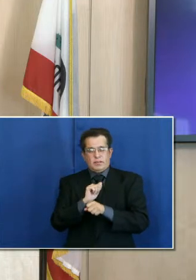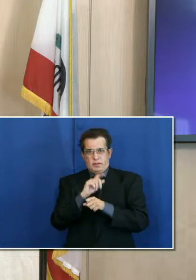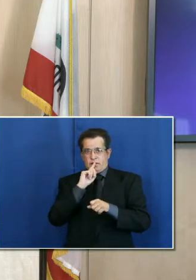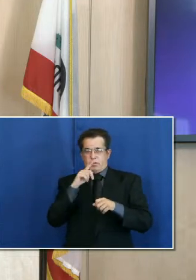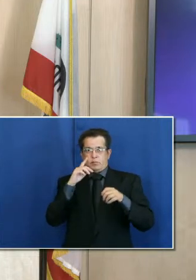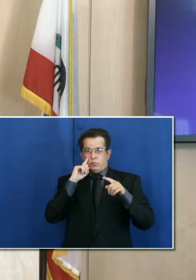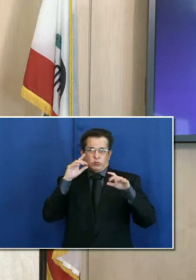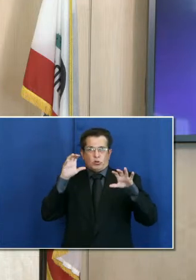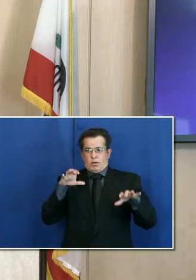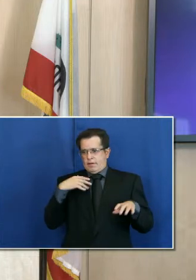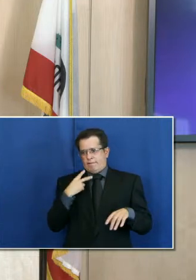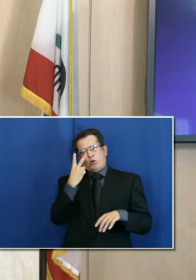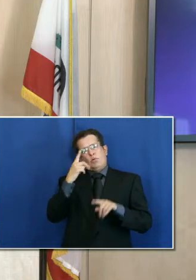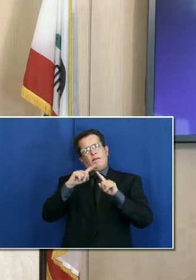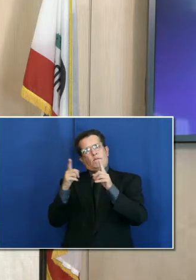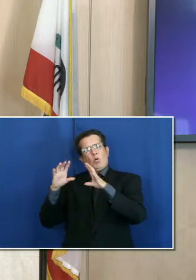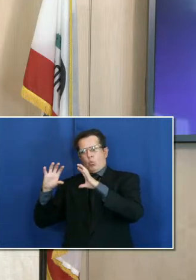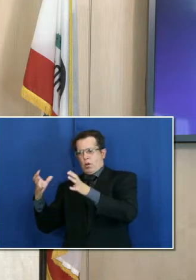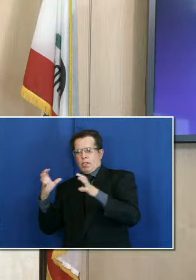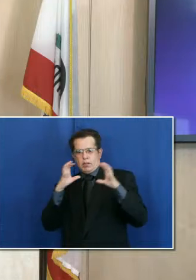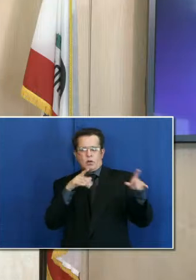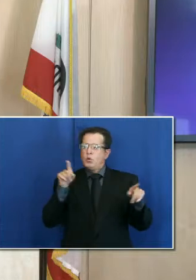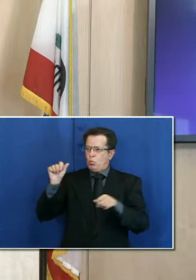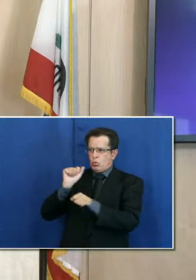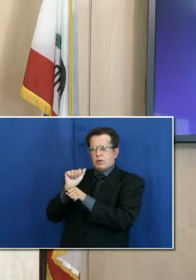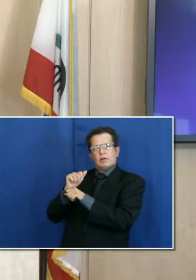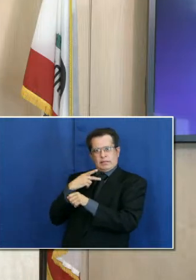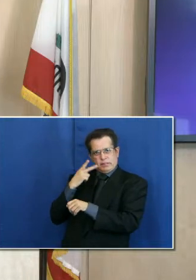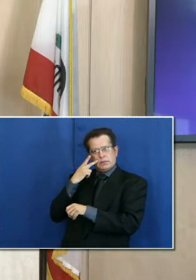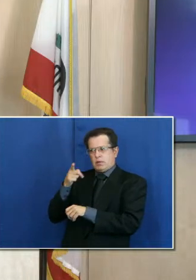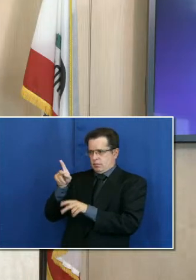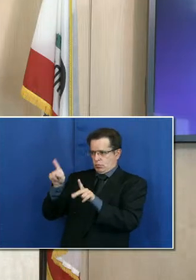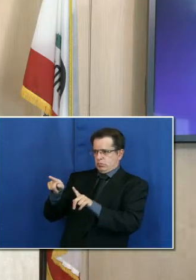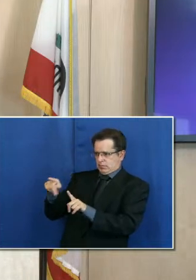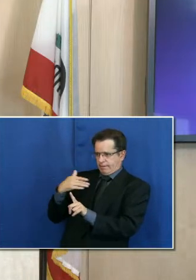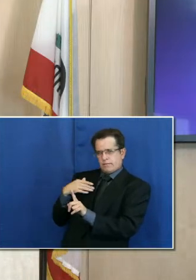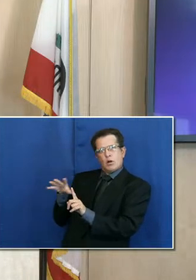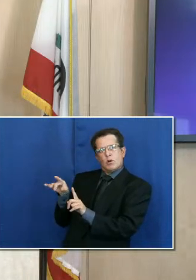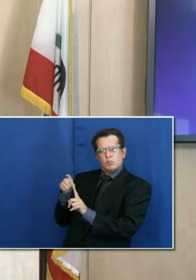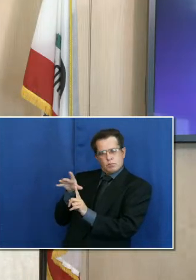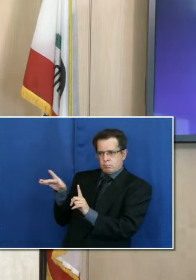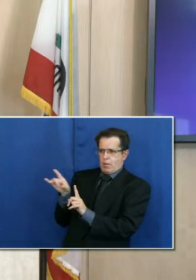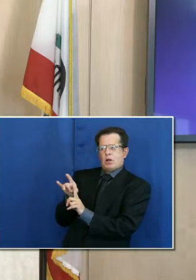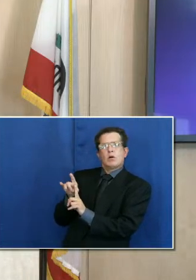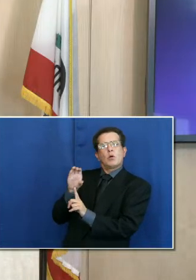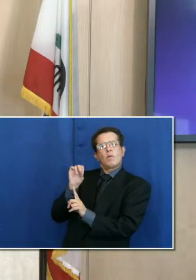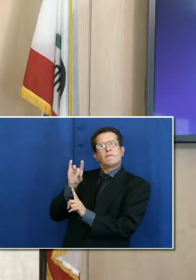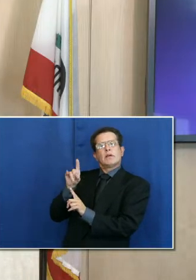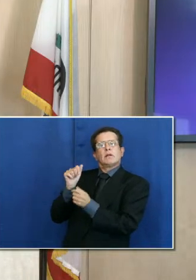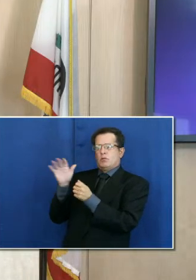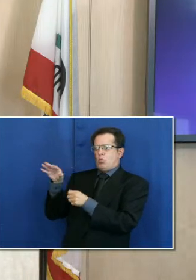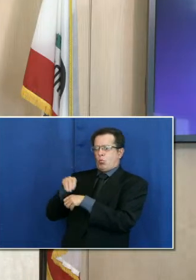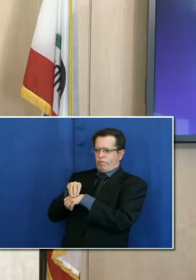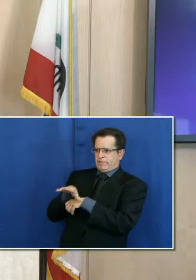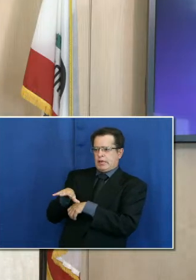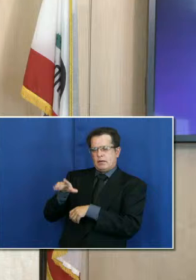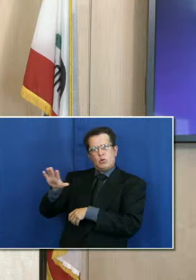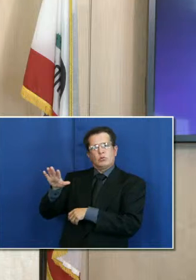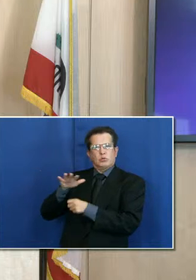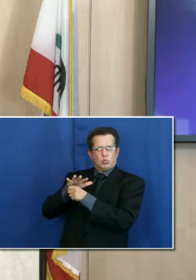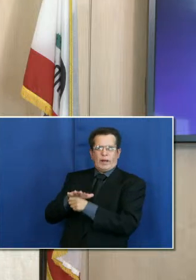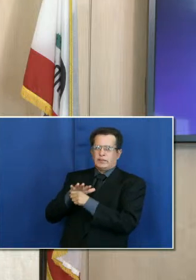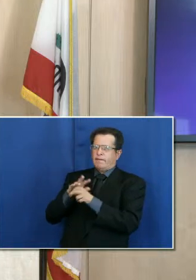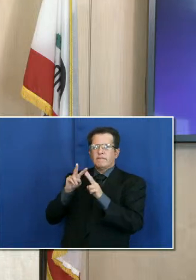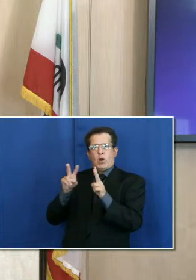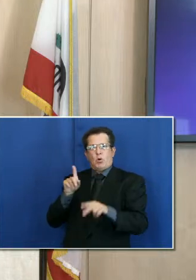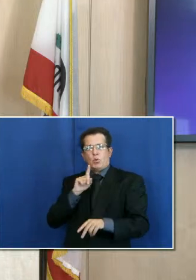alternate universes. At work, I see the reality of people impacted by COVID, the patients and the staff. It is so real. And then I go